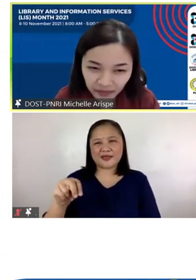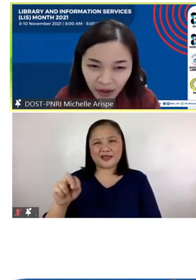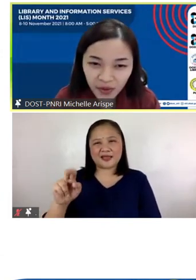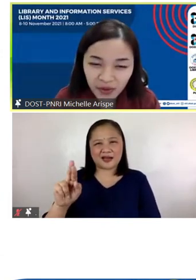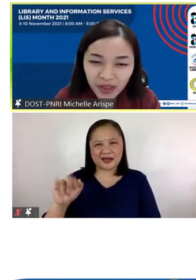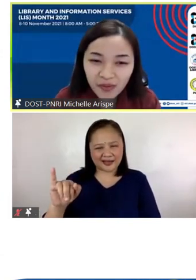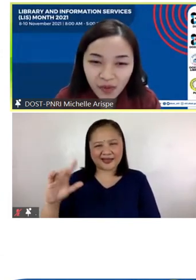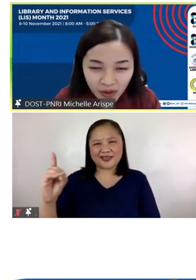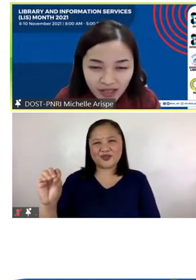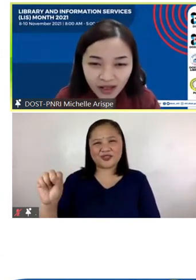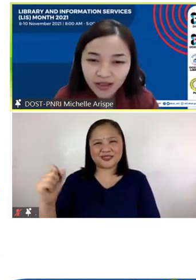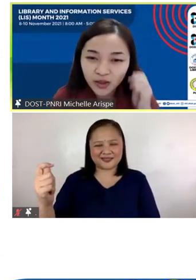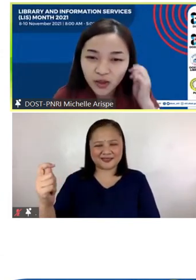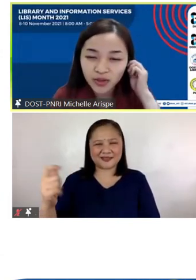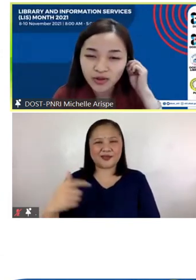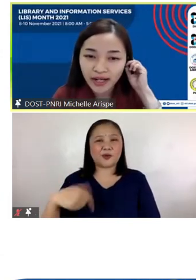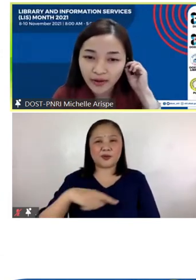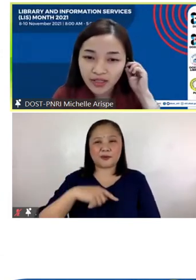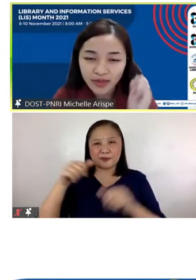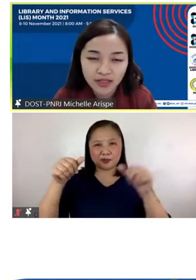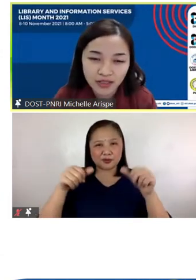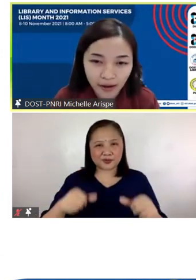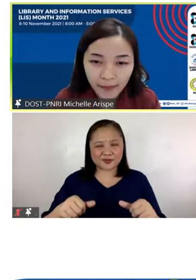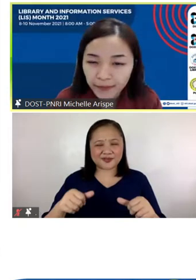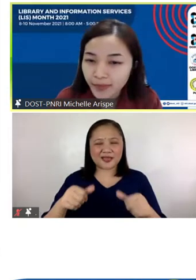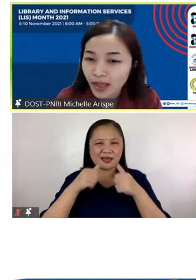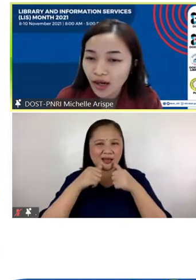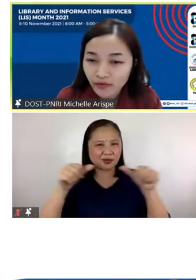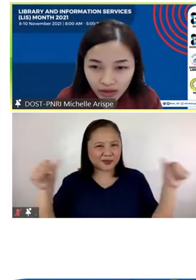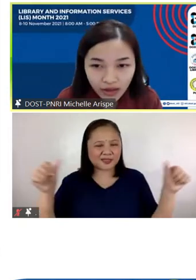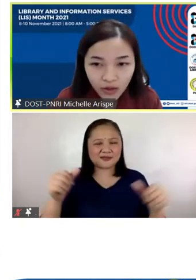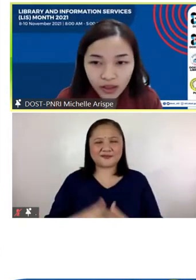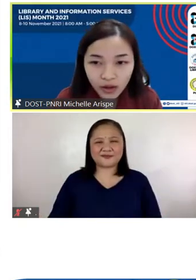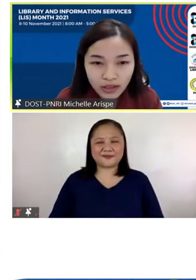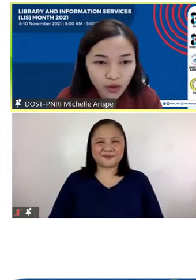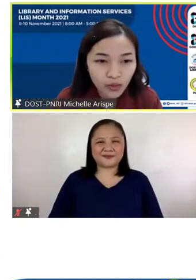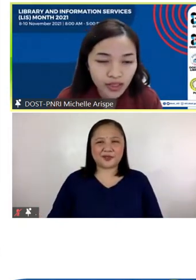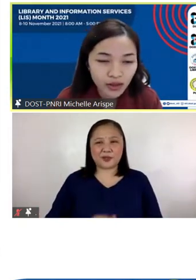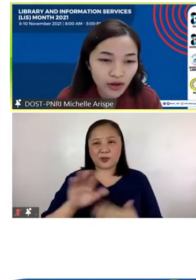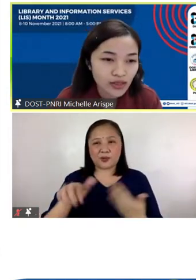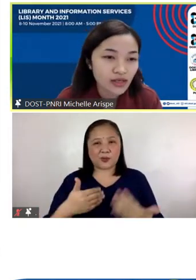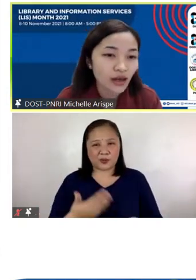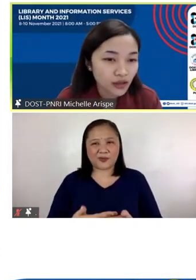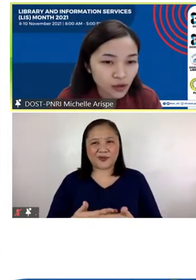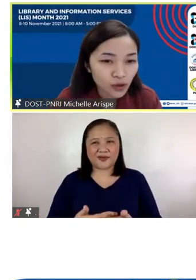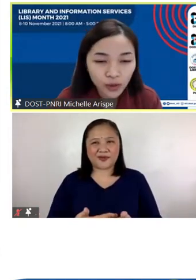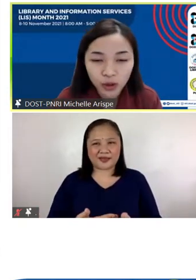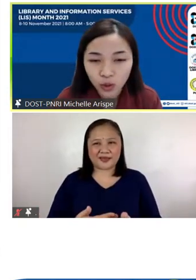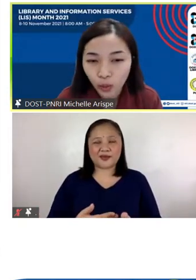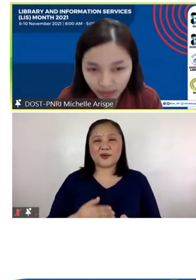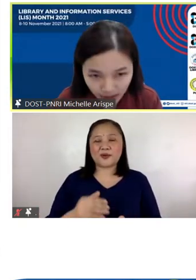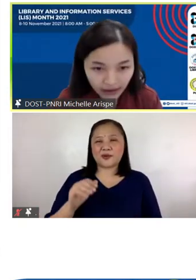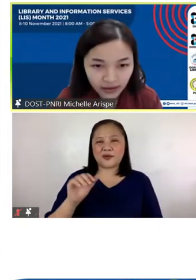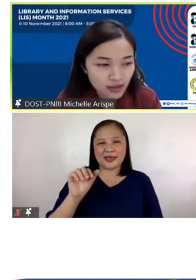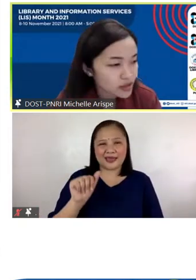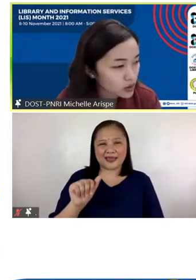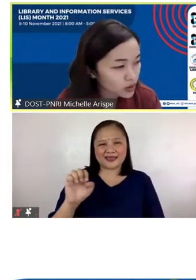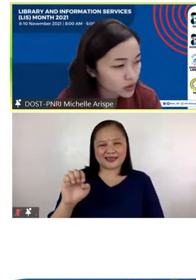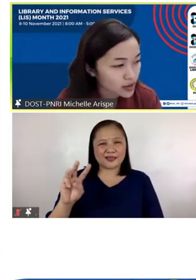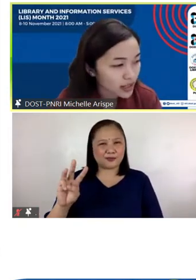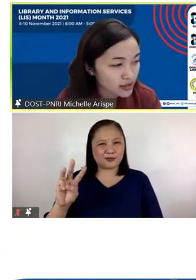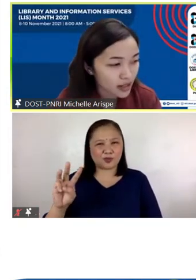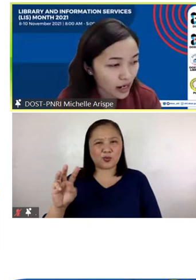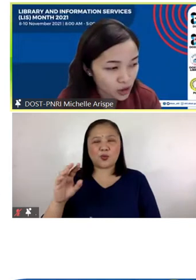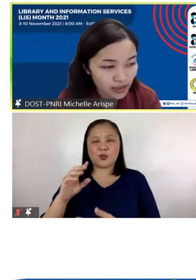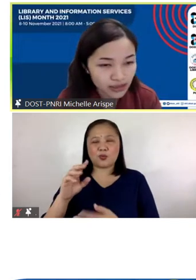facebook.com/PNRI-DOST. We will post AEW announcements there. Everything will also be on the AEW website.